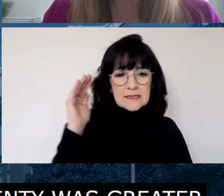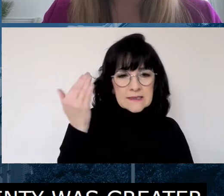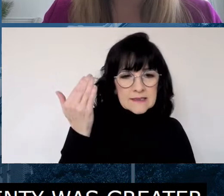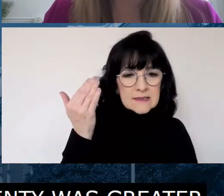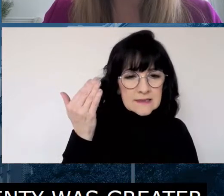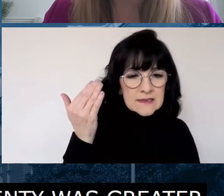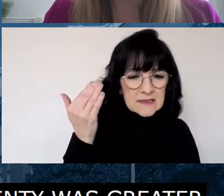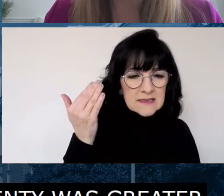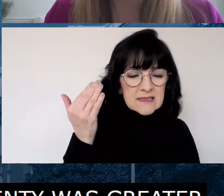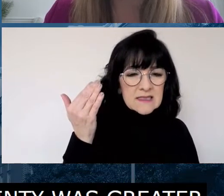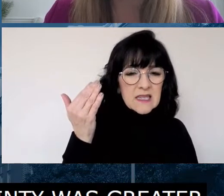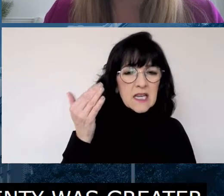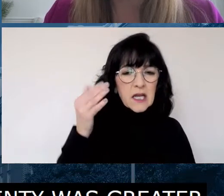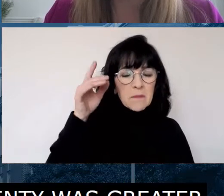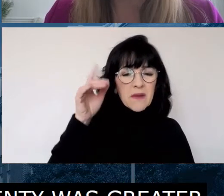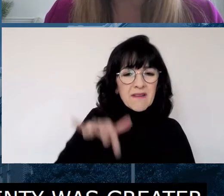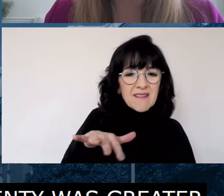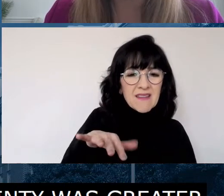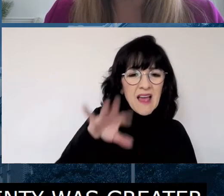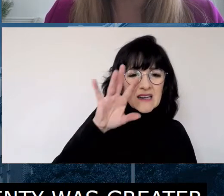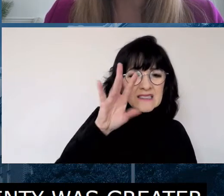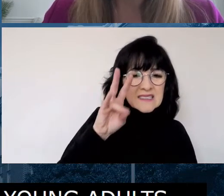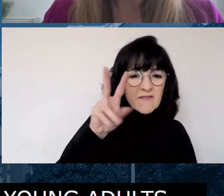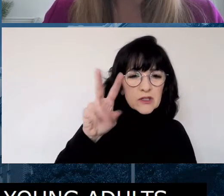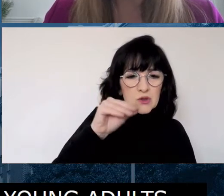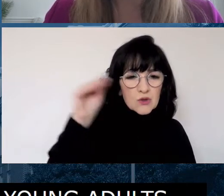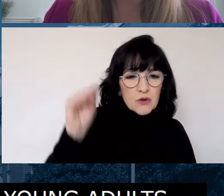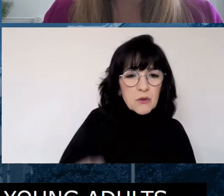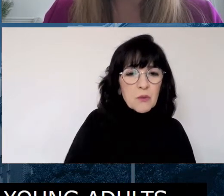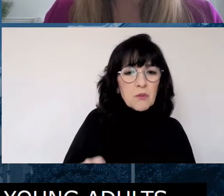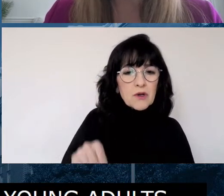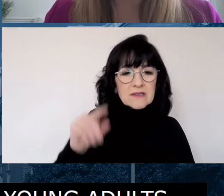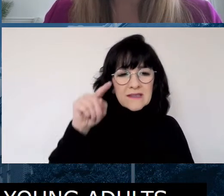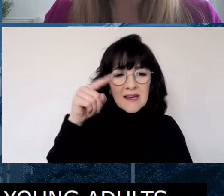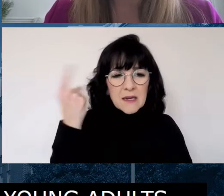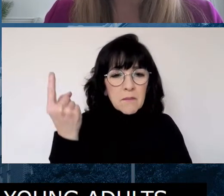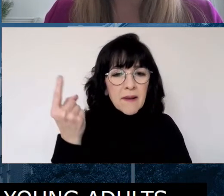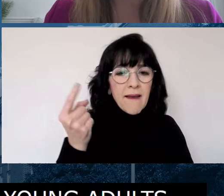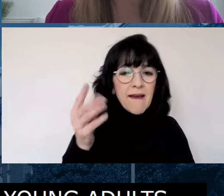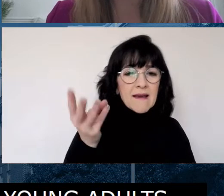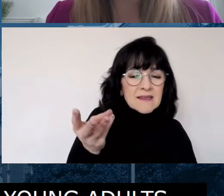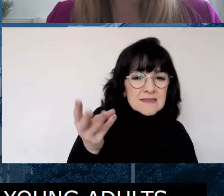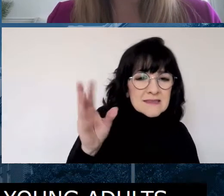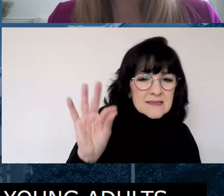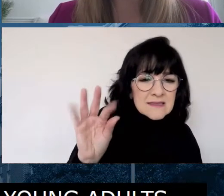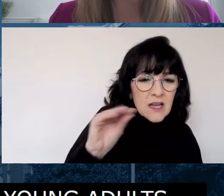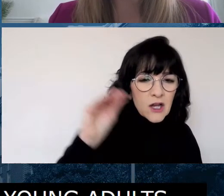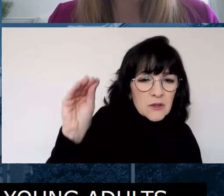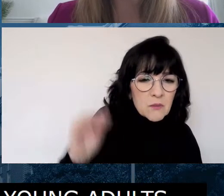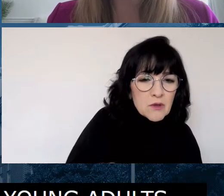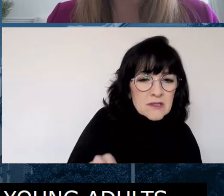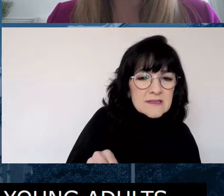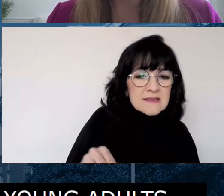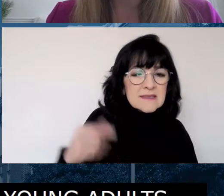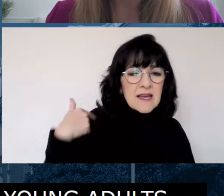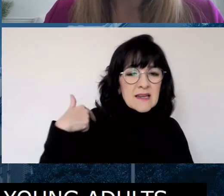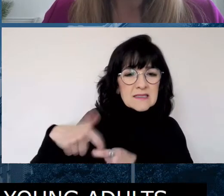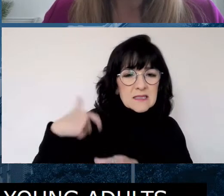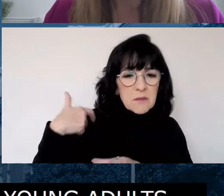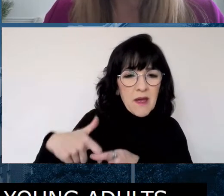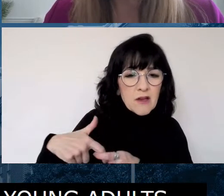of younger adults between the ages of 18 to 29 reported being unaware of CDC's booster